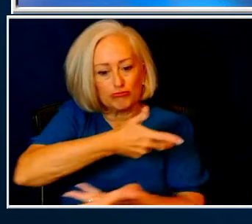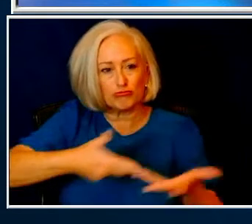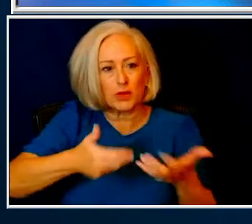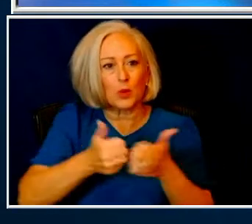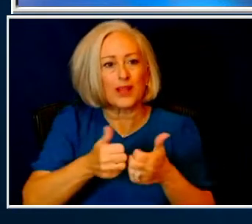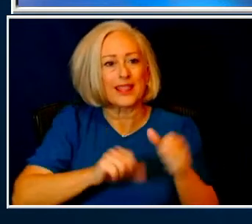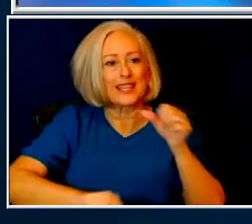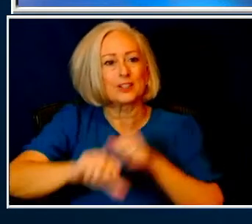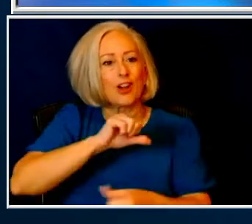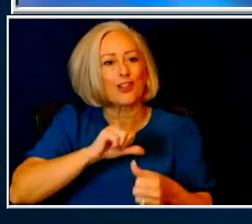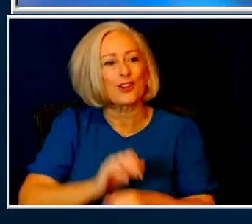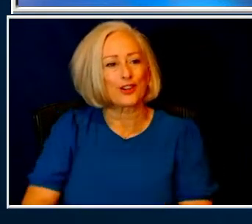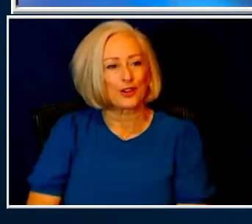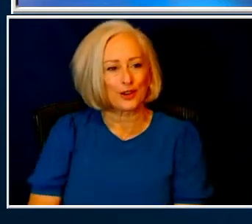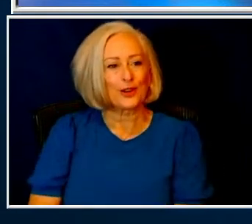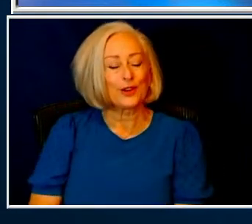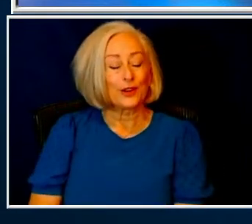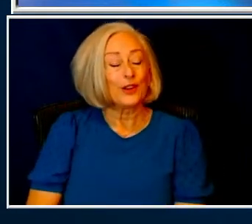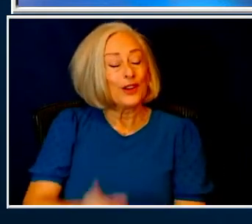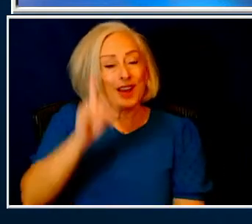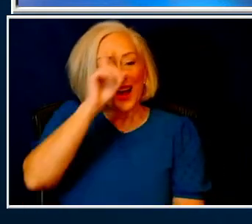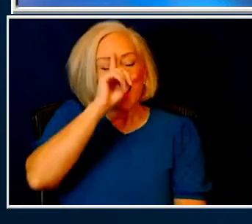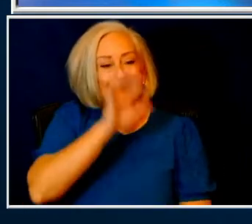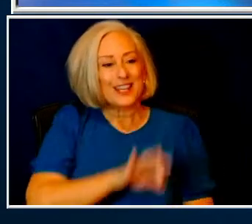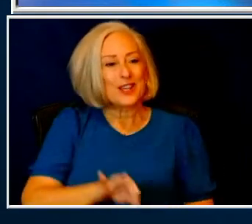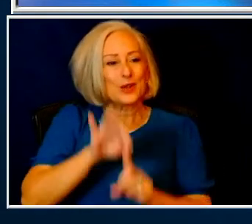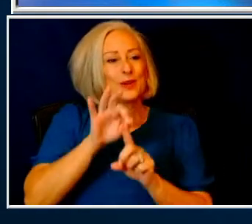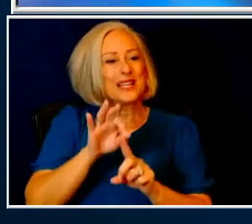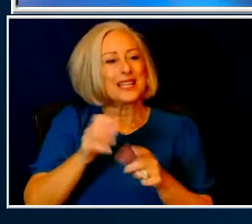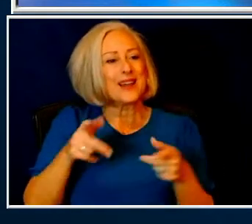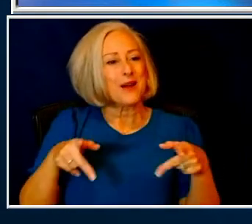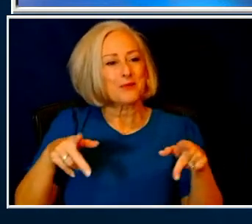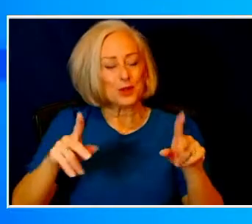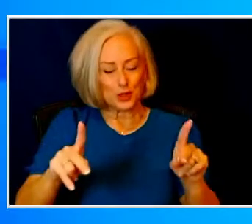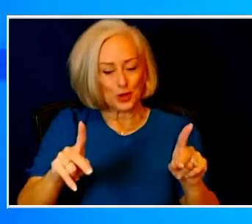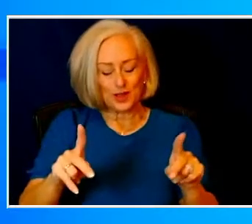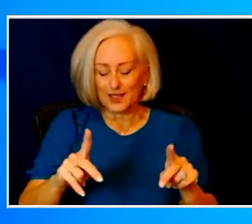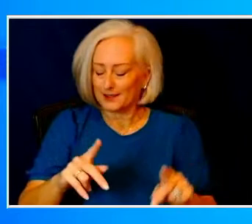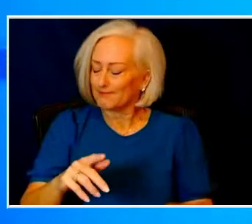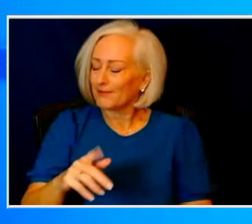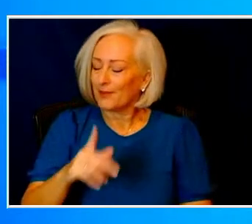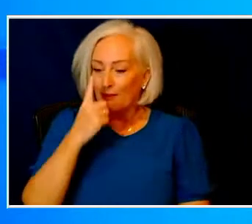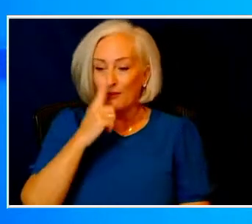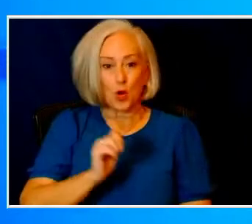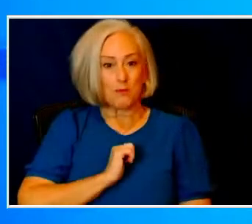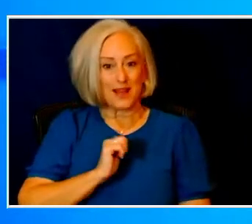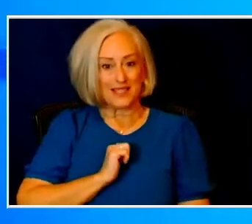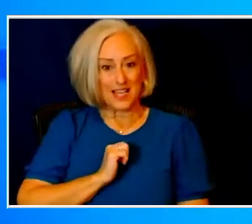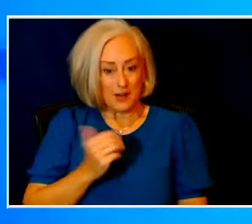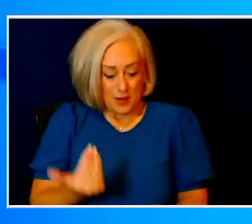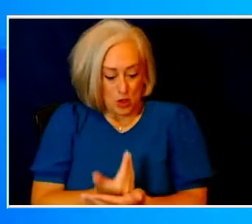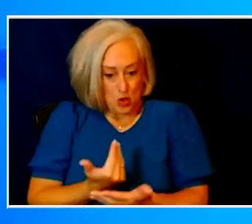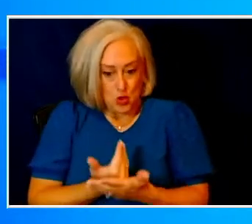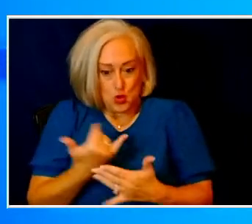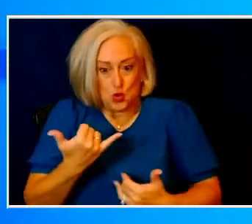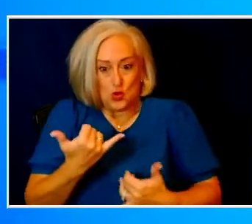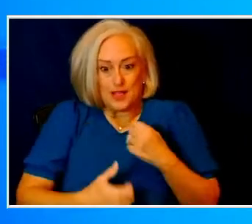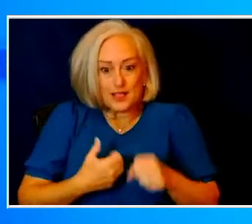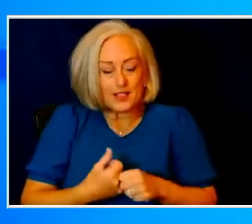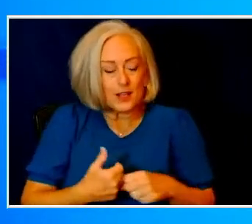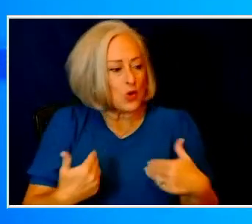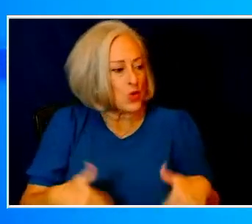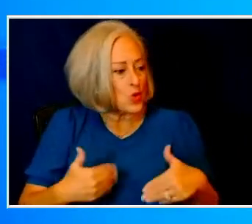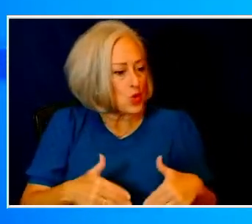is a unique opportunity, like they've described. Even someone like myself coming in a little bit newer this year, having access to expertise